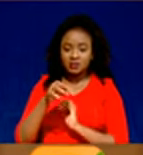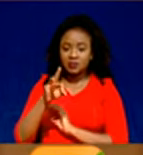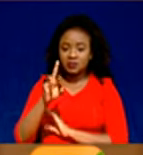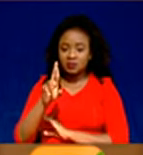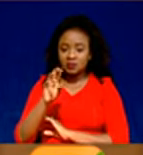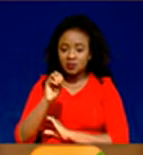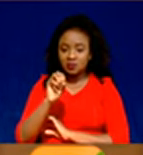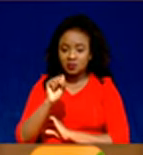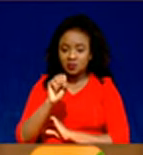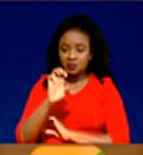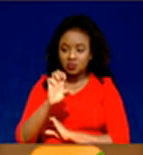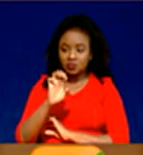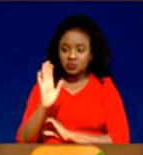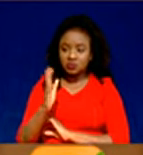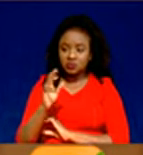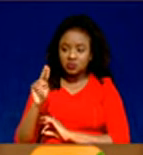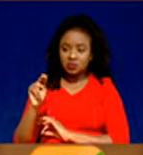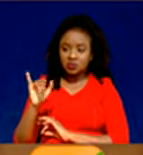Nyawira.